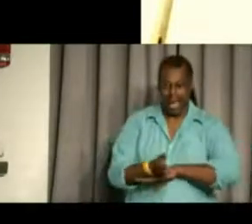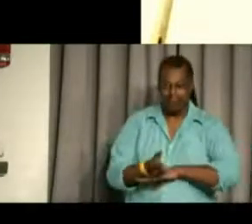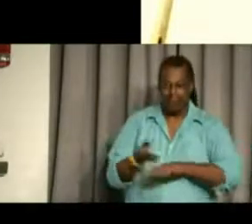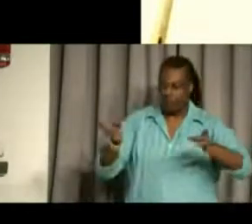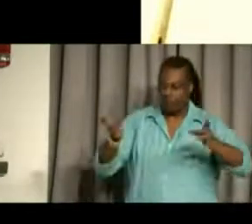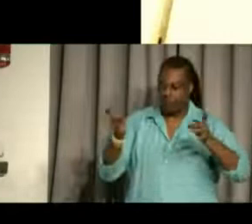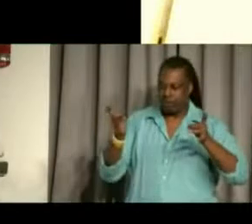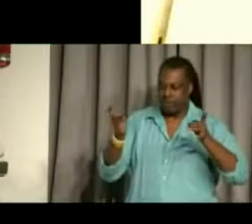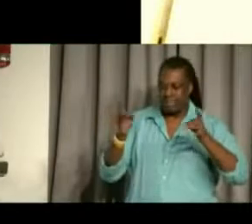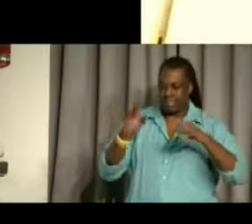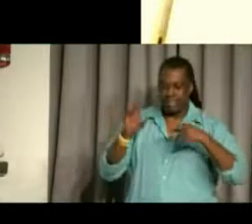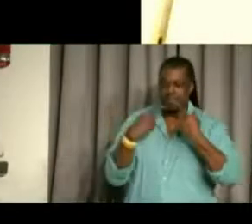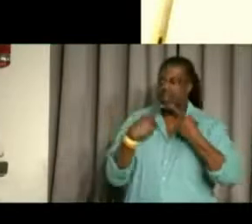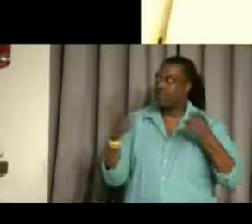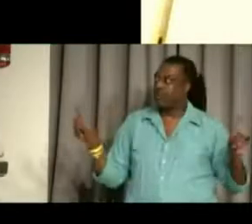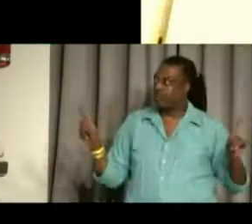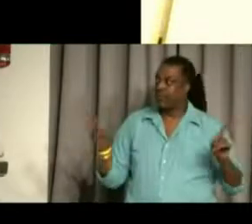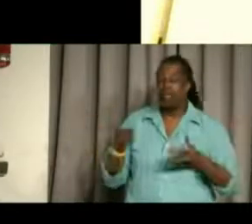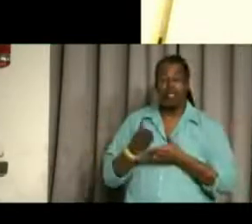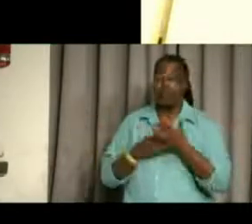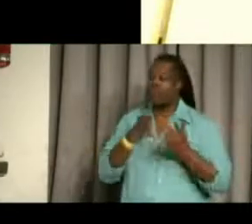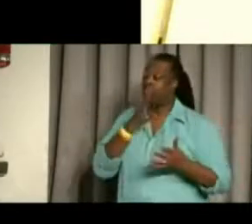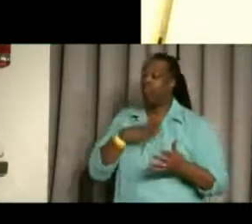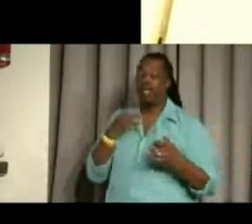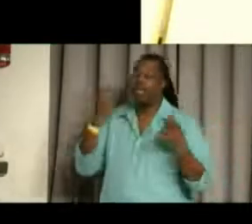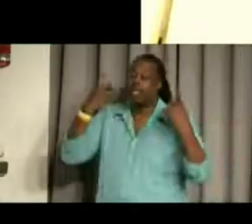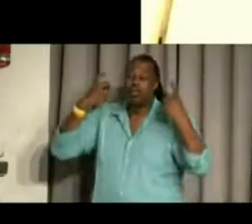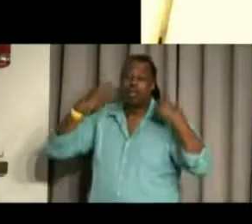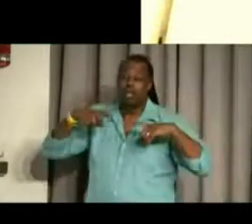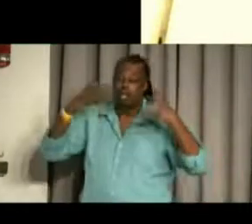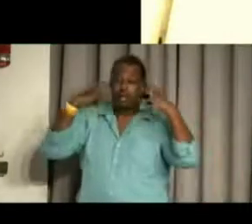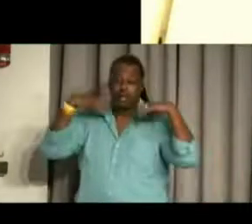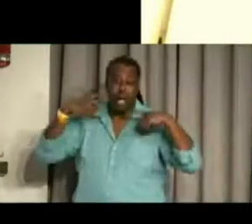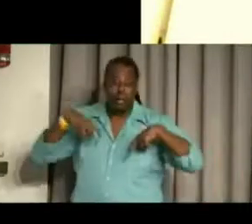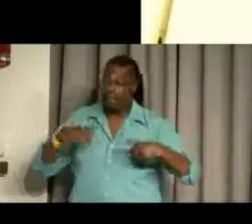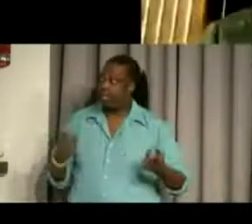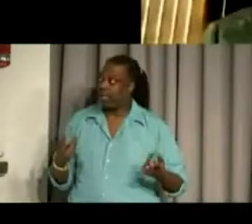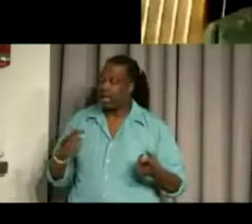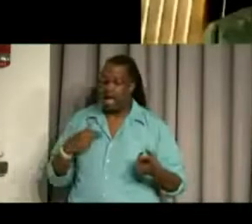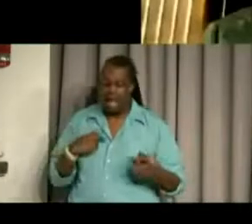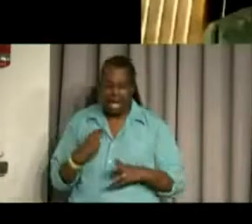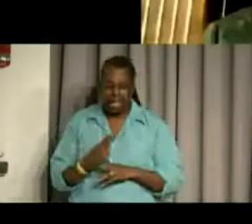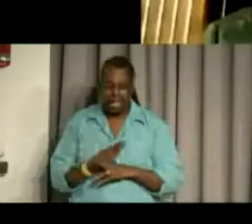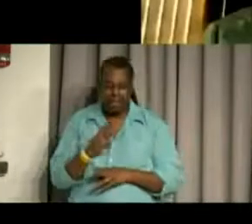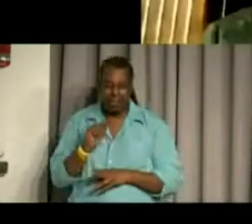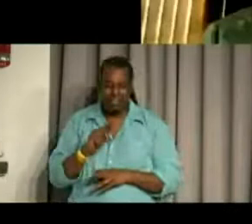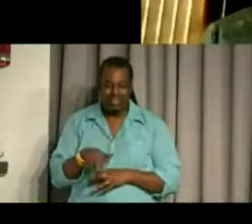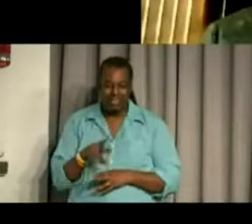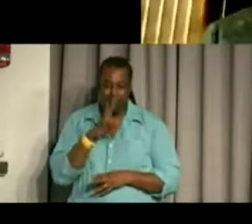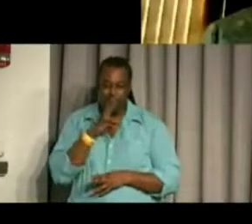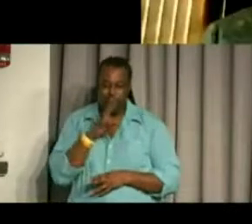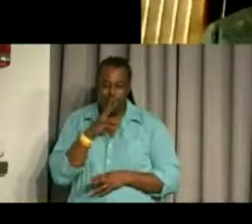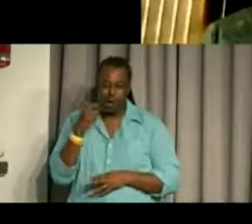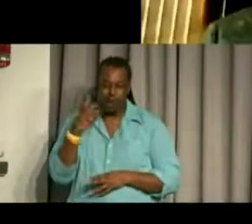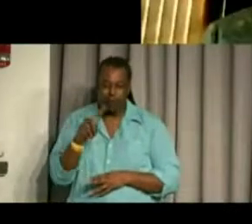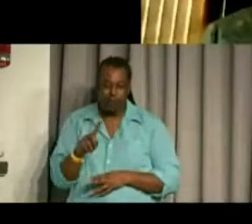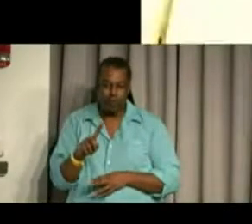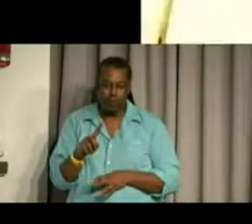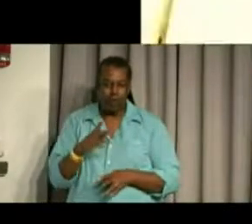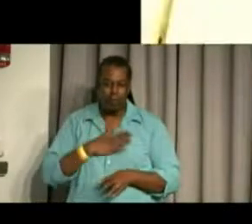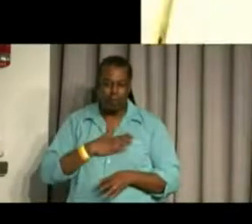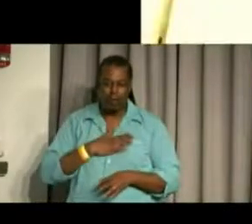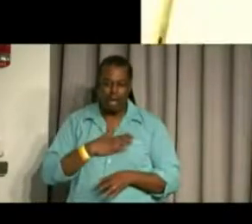out. And it was women who were sobbing. Like I used tap water for